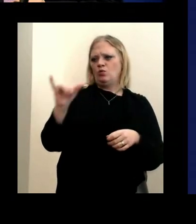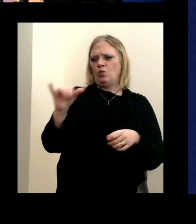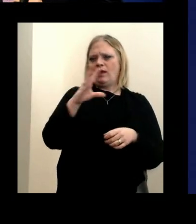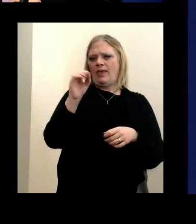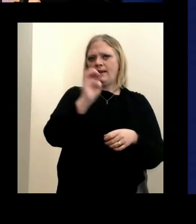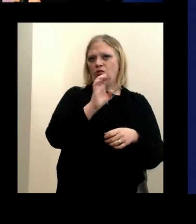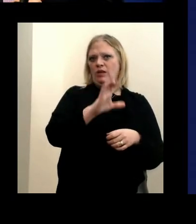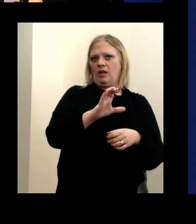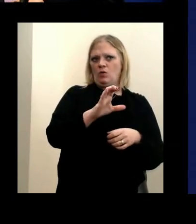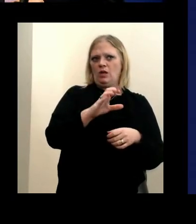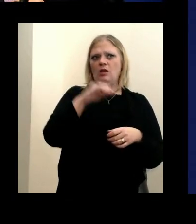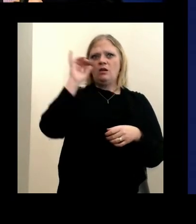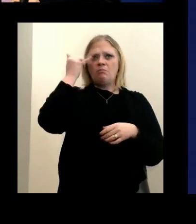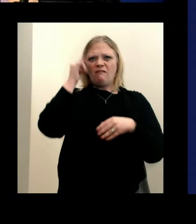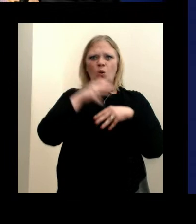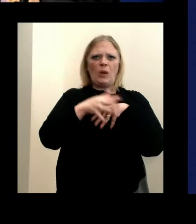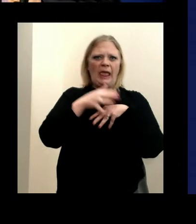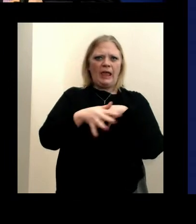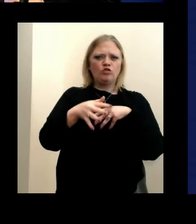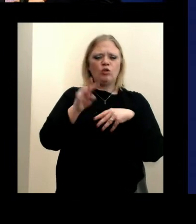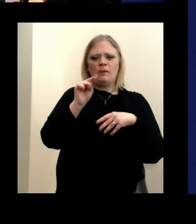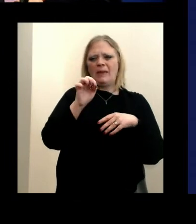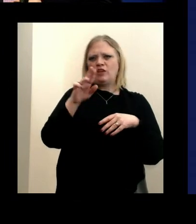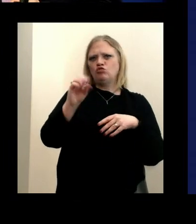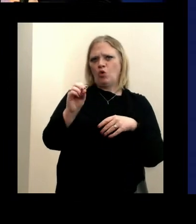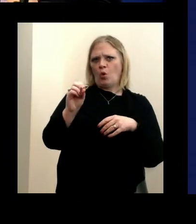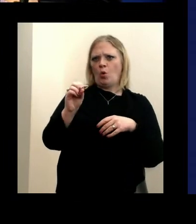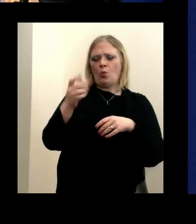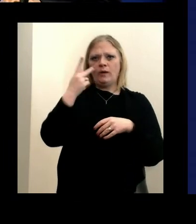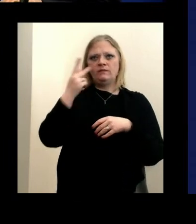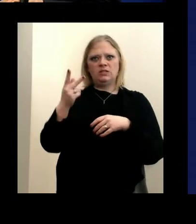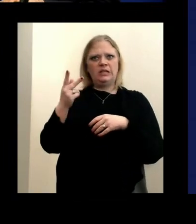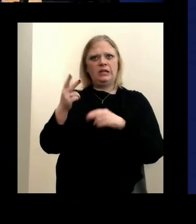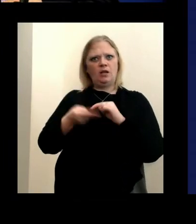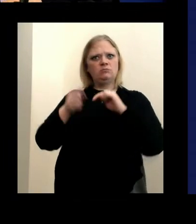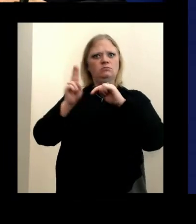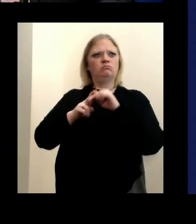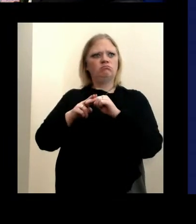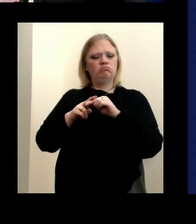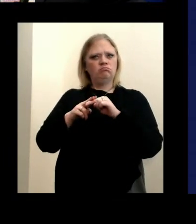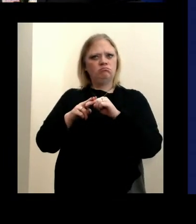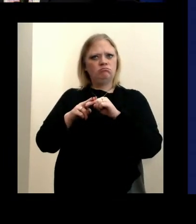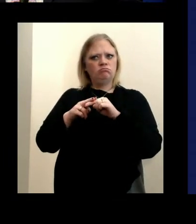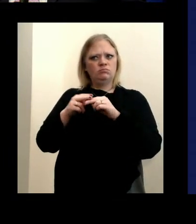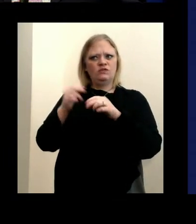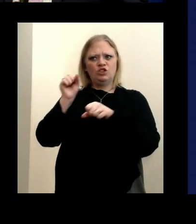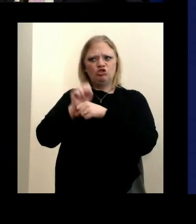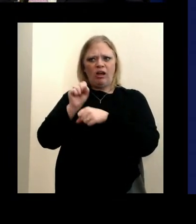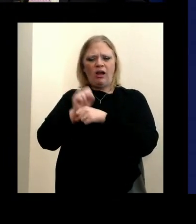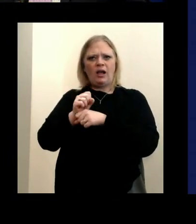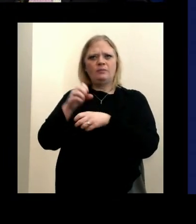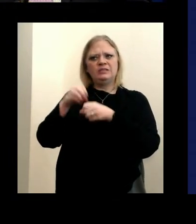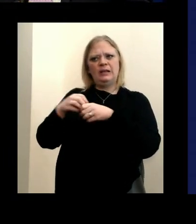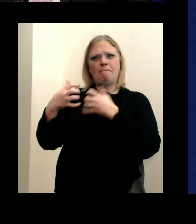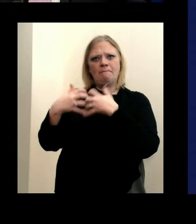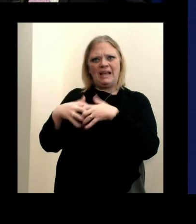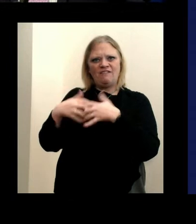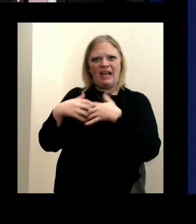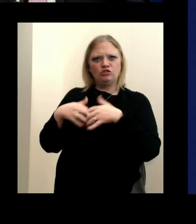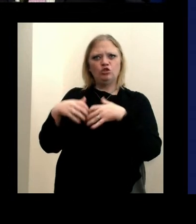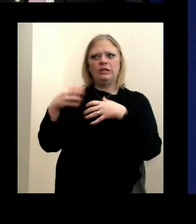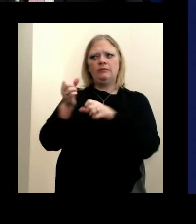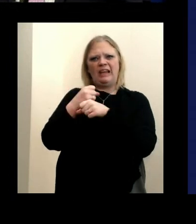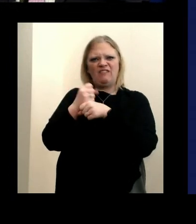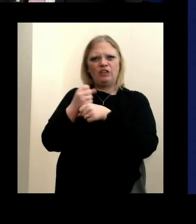In the Buffalo-Niagara metro region, we've actually seen a growth in jobs in the manufacturing sector and the professional sectors. Of course, we've seen tremendous